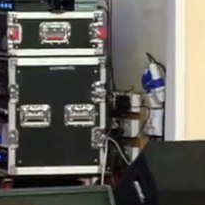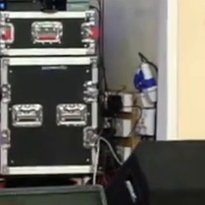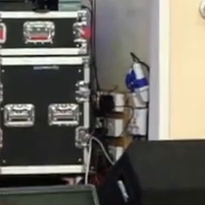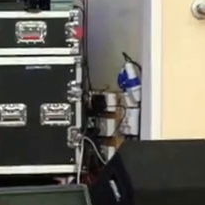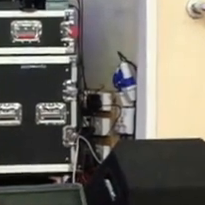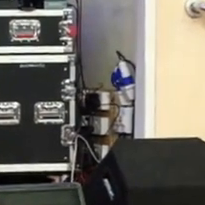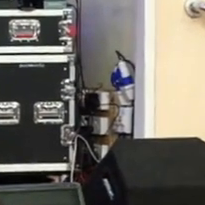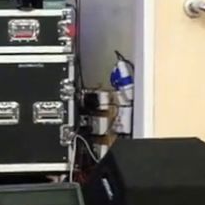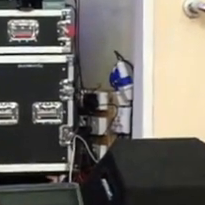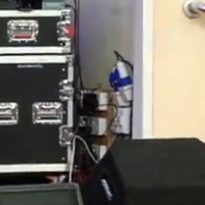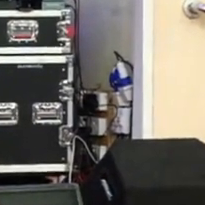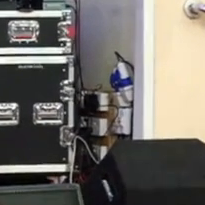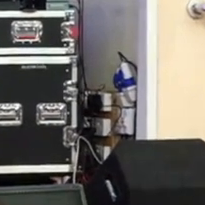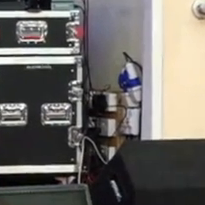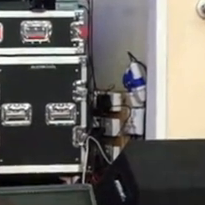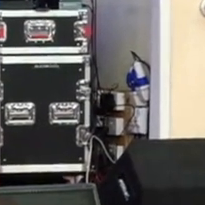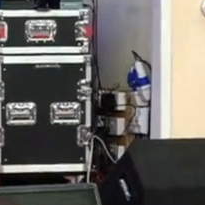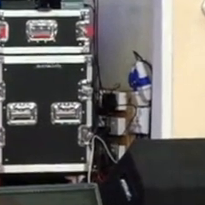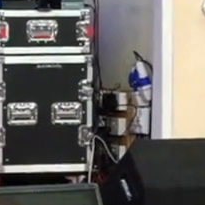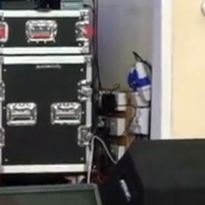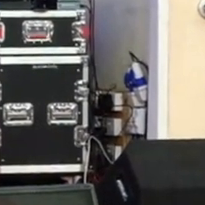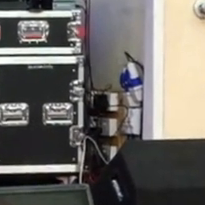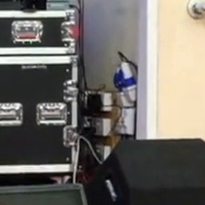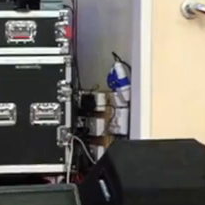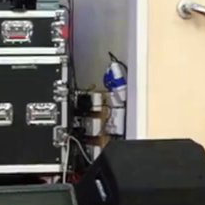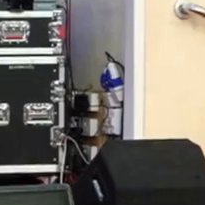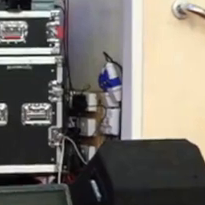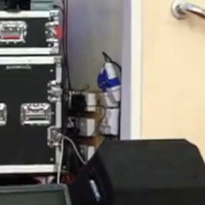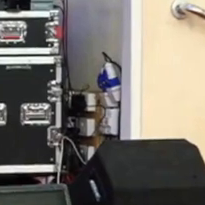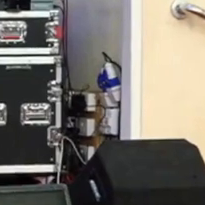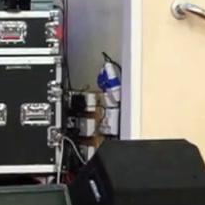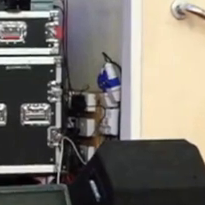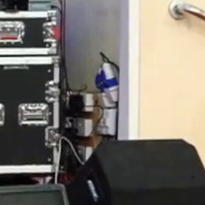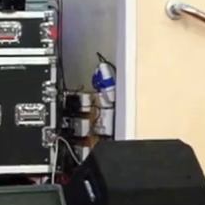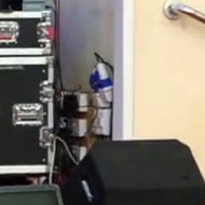times in the 30 years that I had people ask for their tithe back.